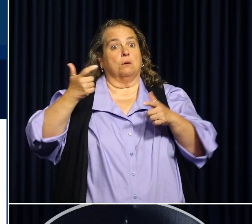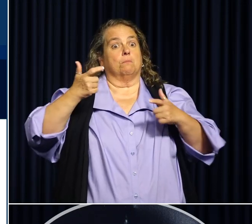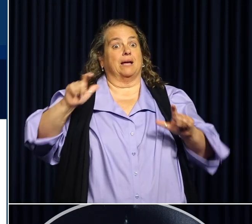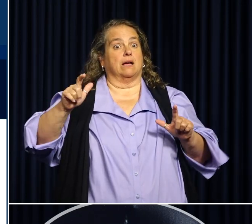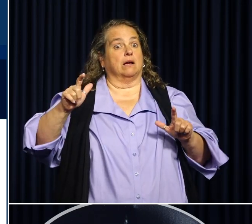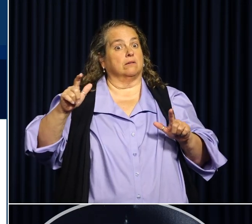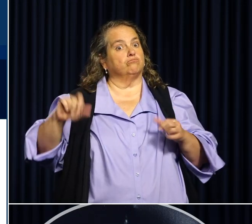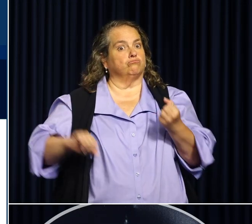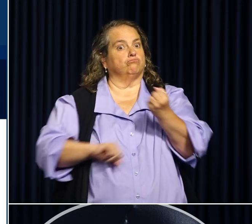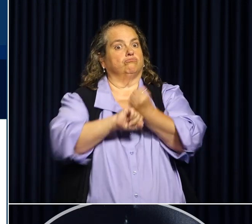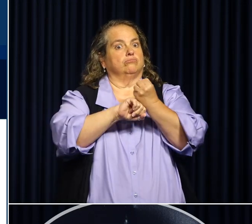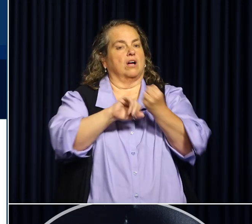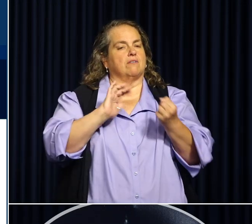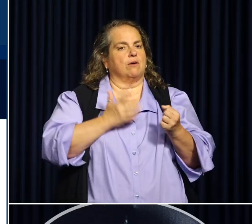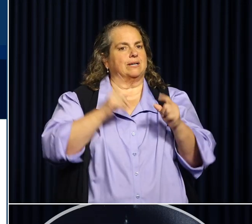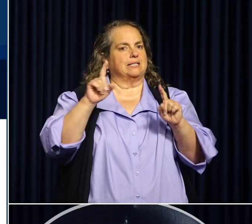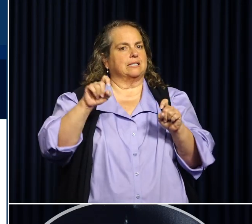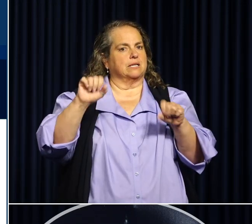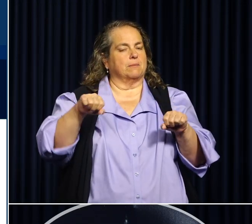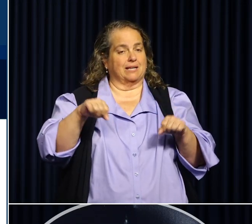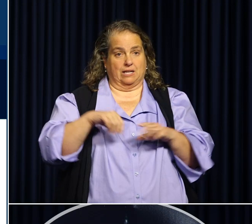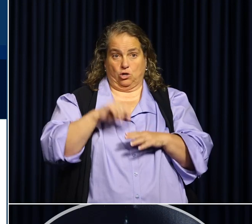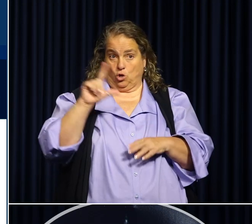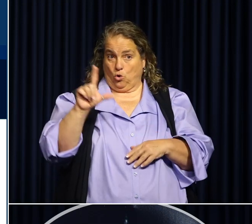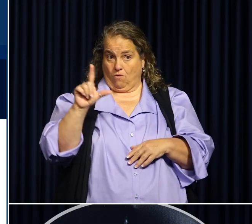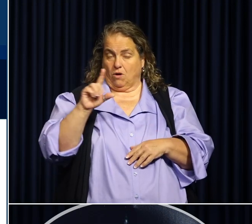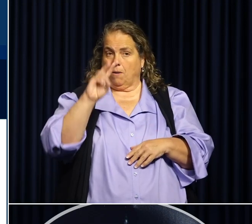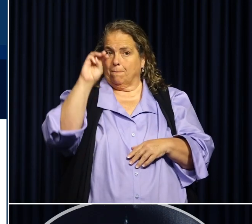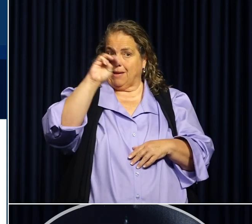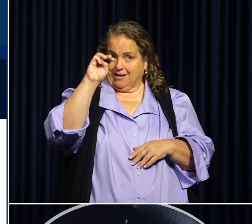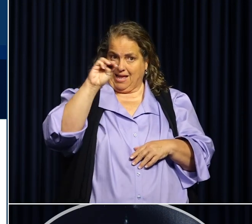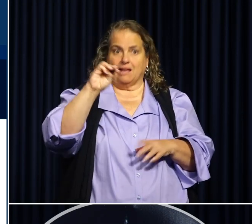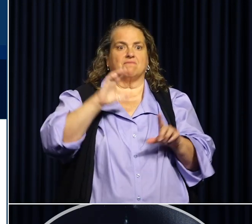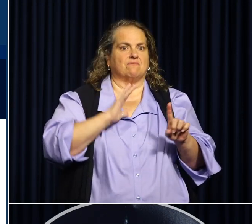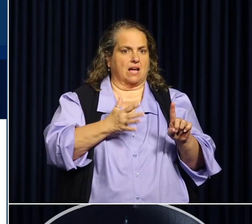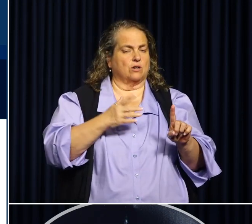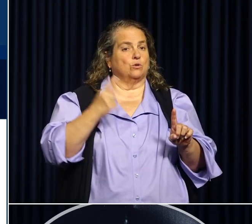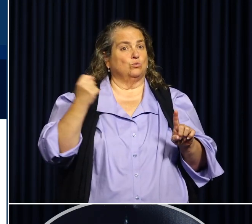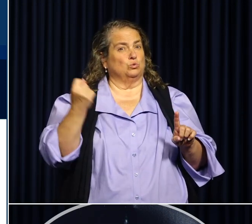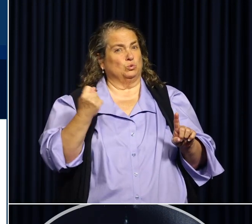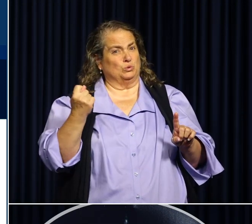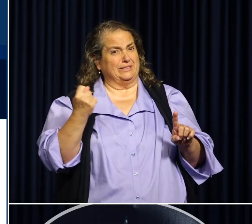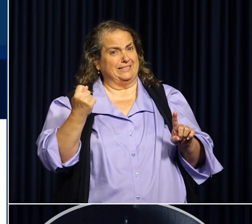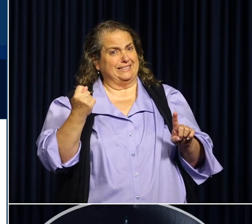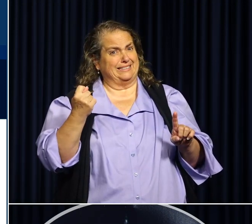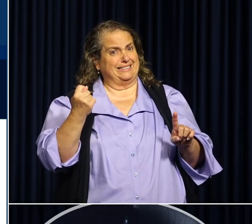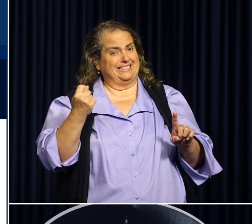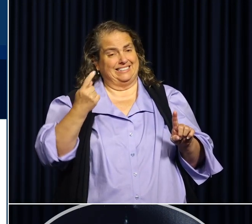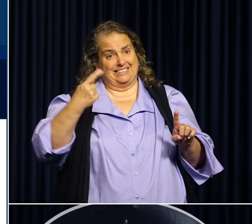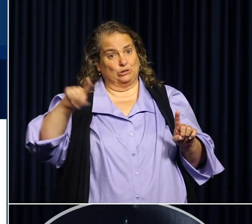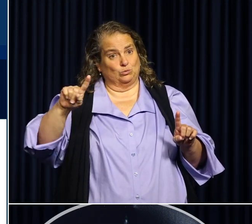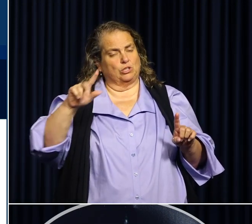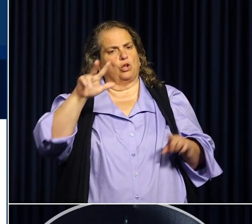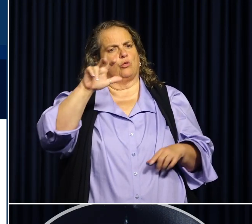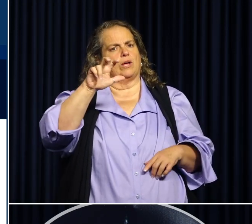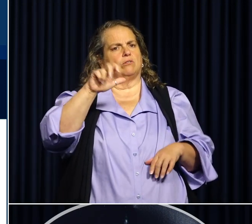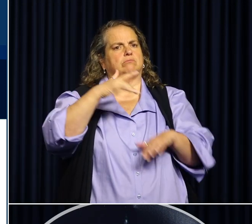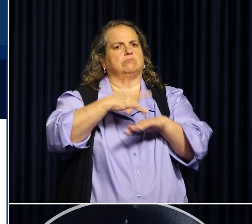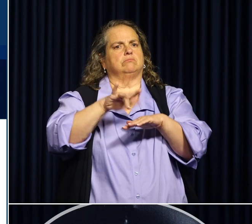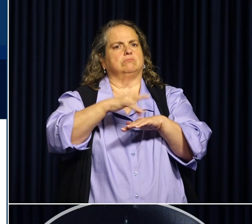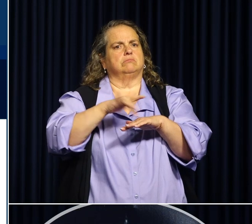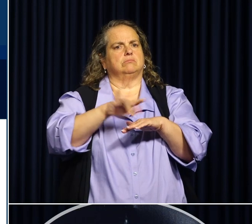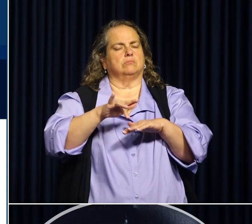testing capacity. So in Louisville, Monday, we're doing good. But on Tuesday, next week, we have 300